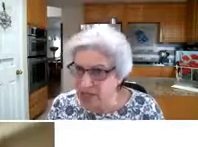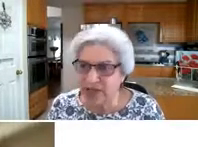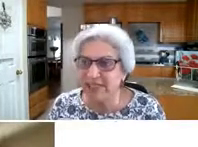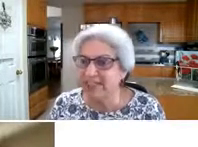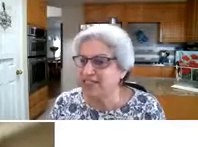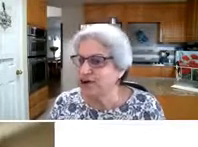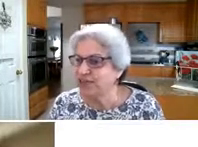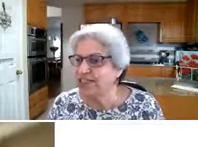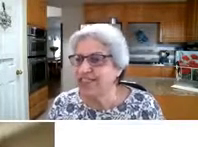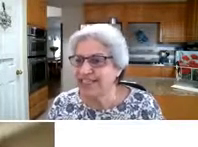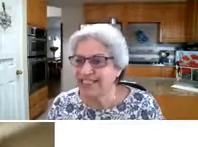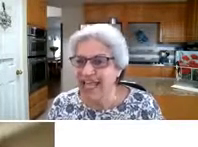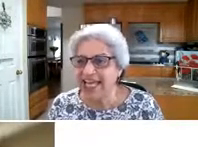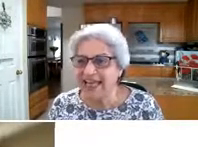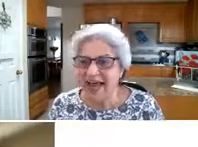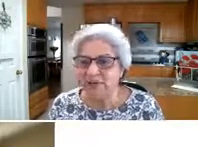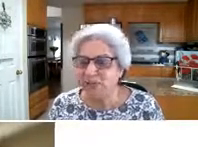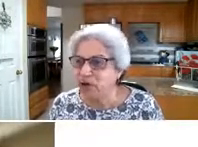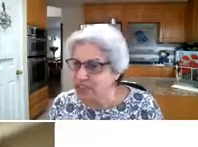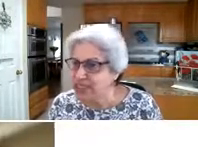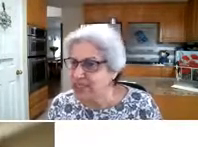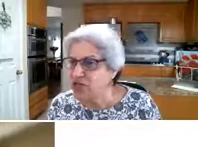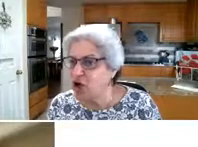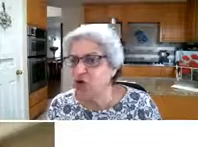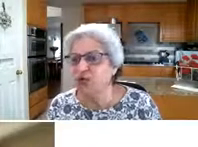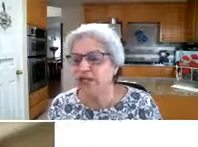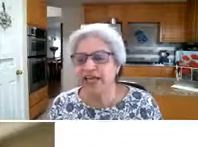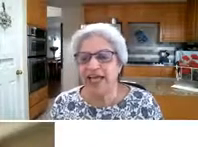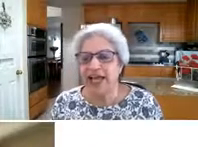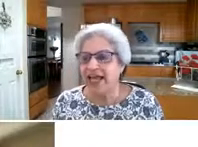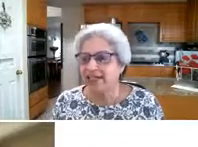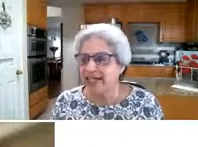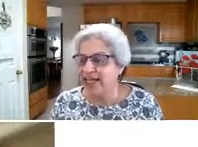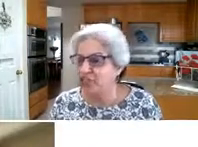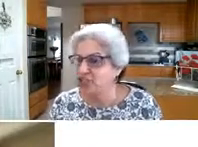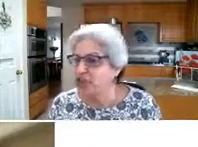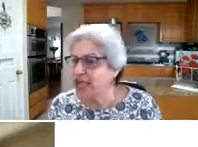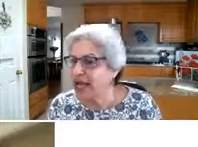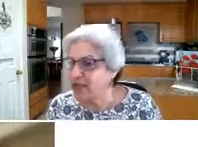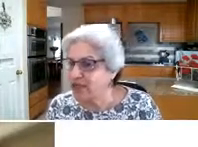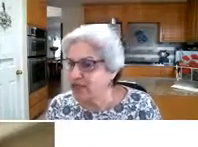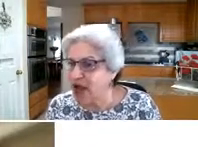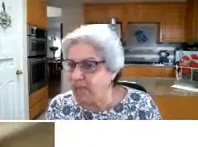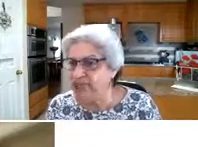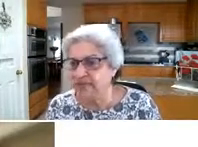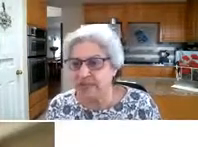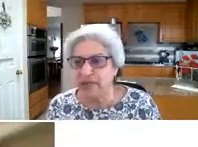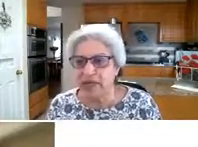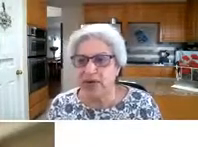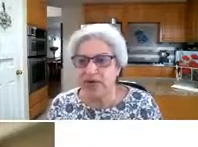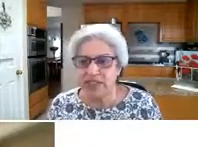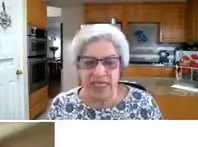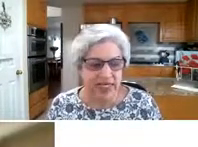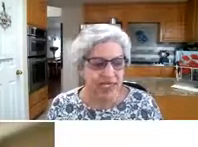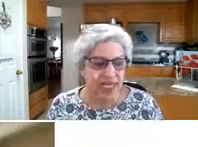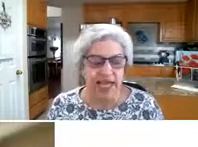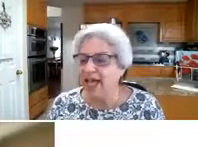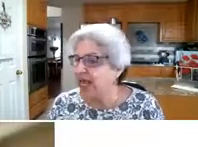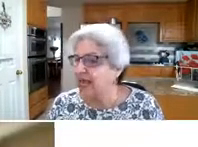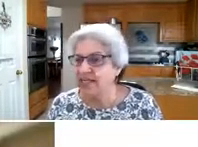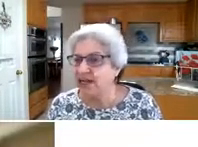your muscle can start taking that protein code and churning out little copies of spike